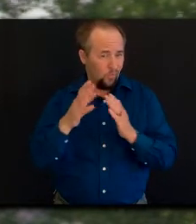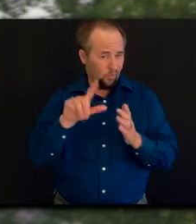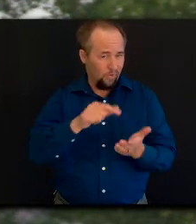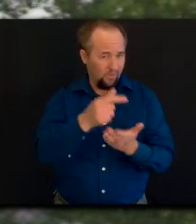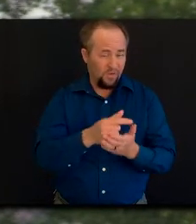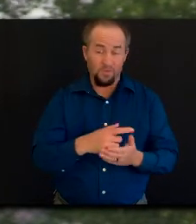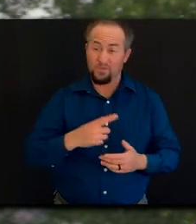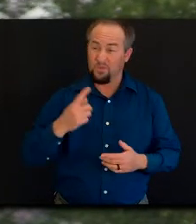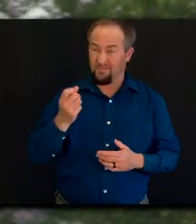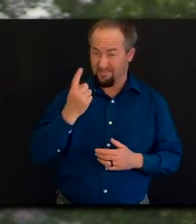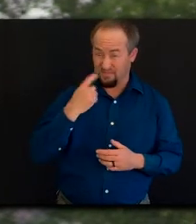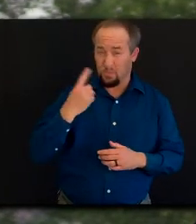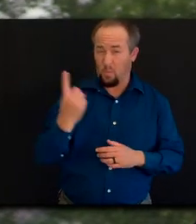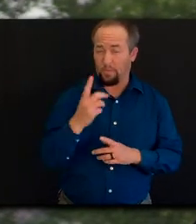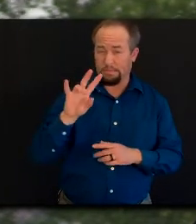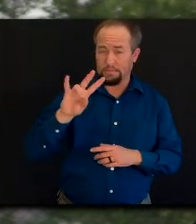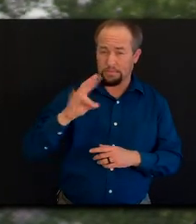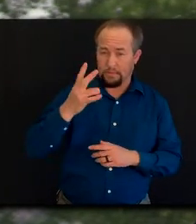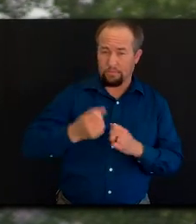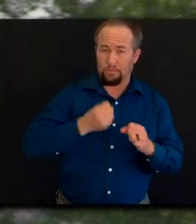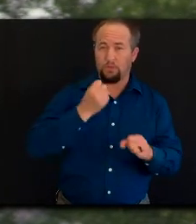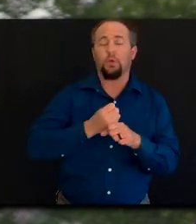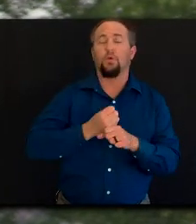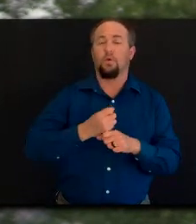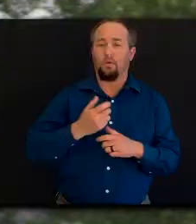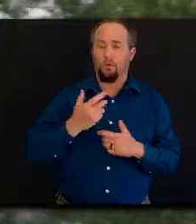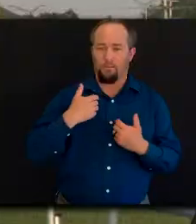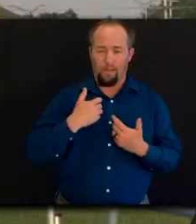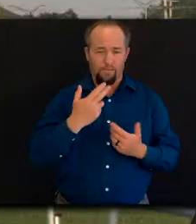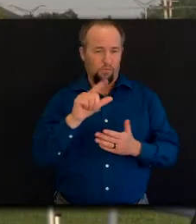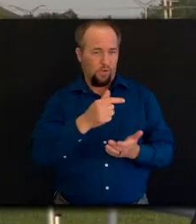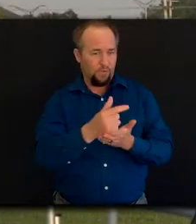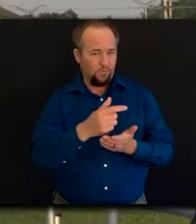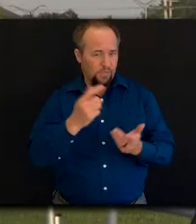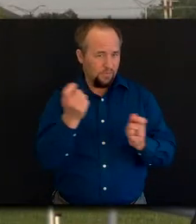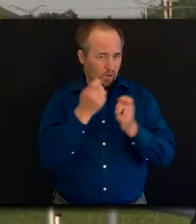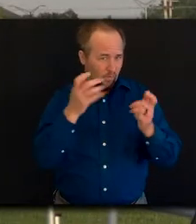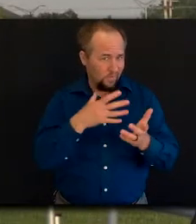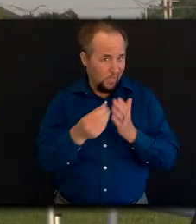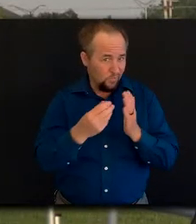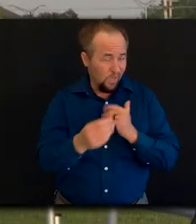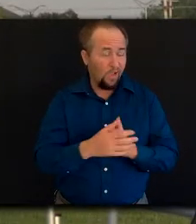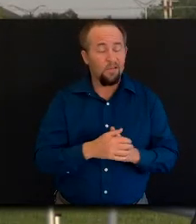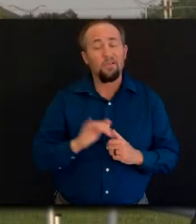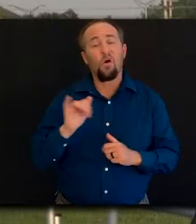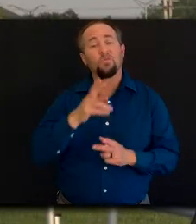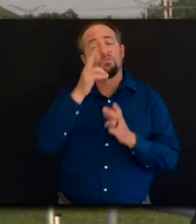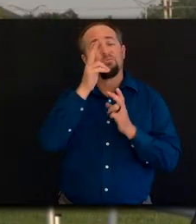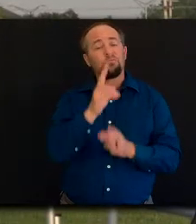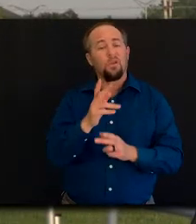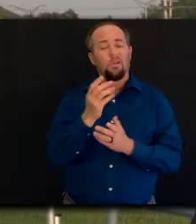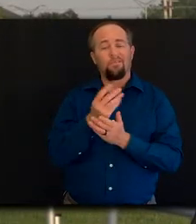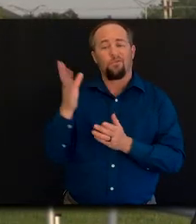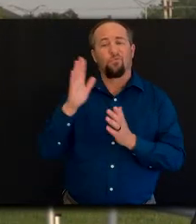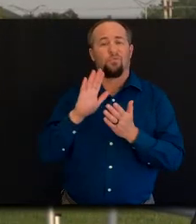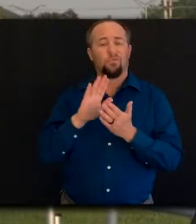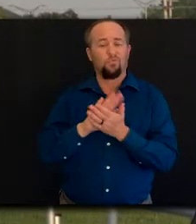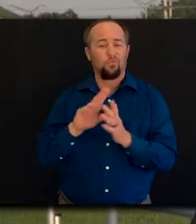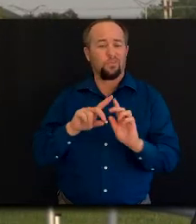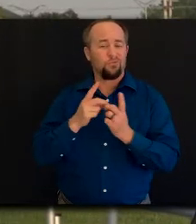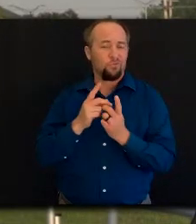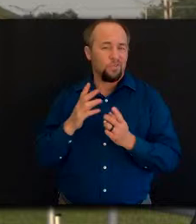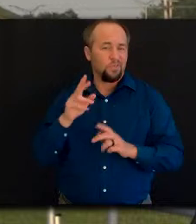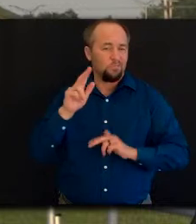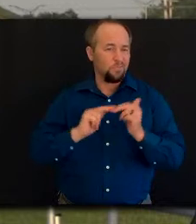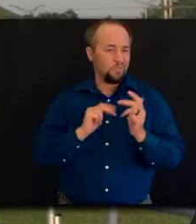the seventh year in Olathe's history of hosting graduation outside. I'd like to also recognize a few of the district and building personnel who